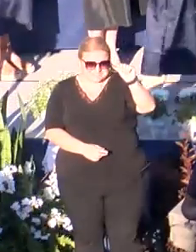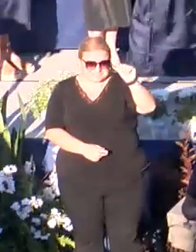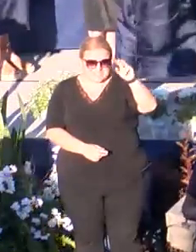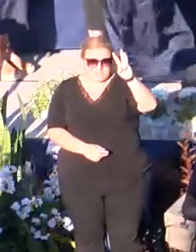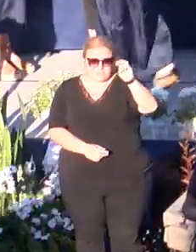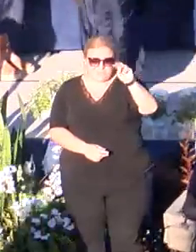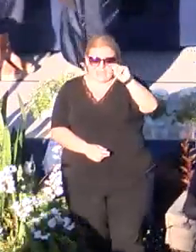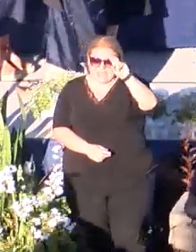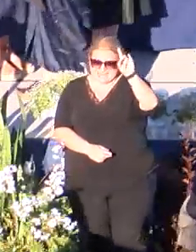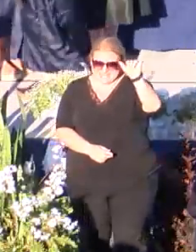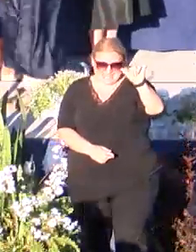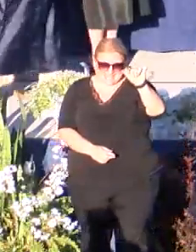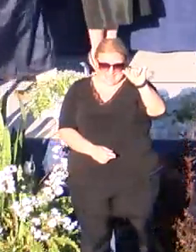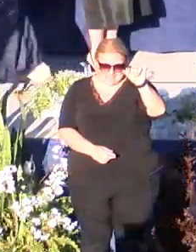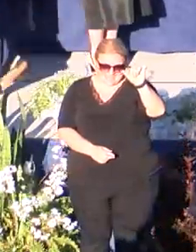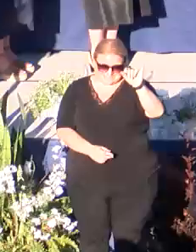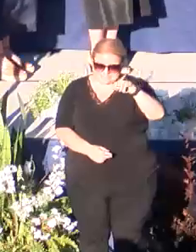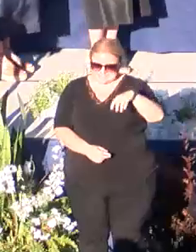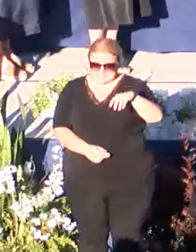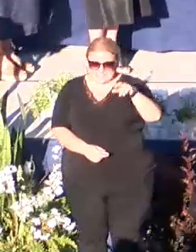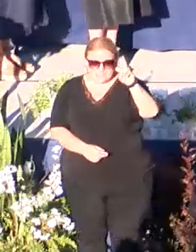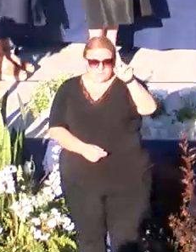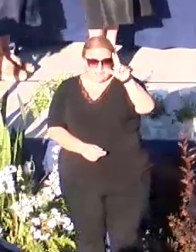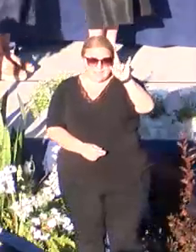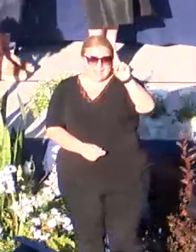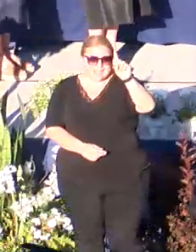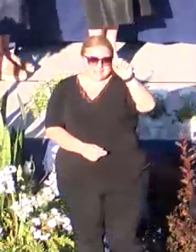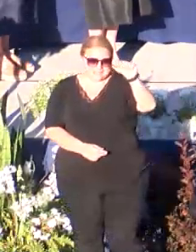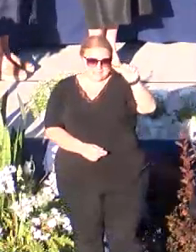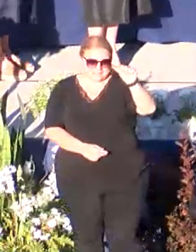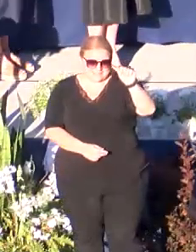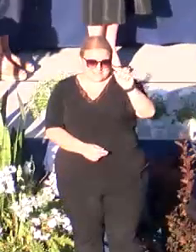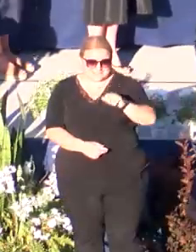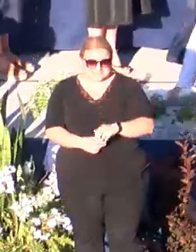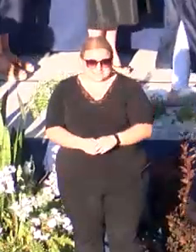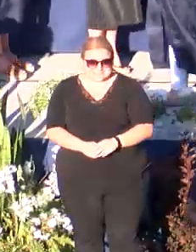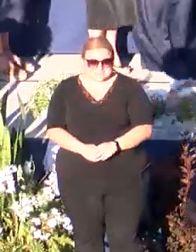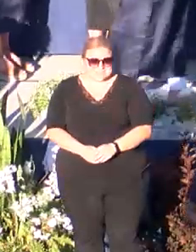Wendy Blanco. Ulysses Farias.